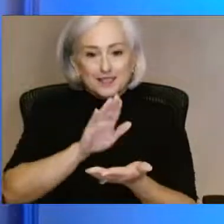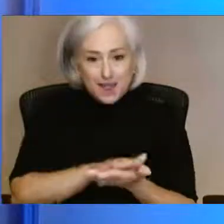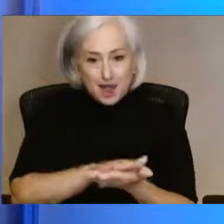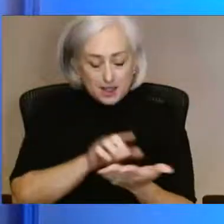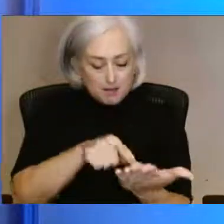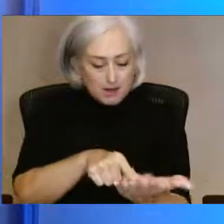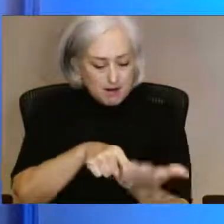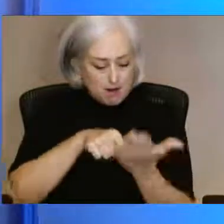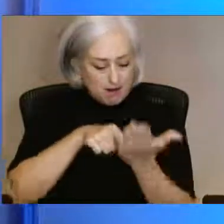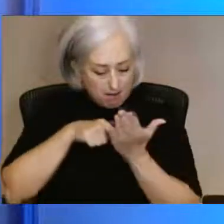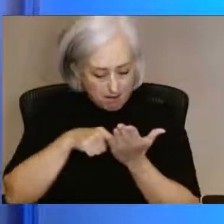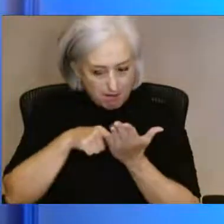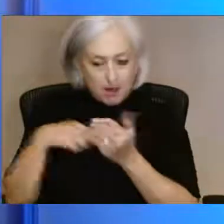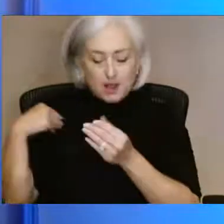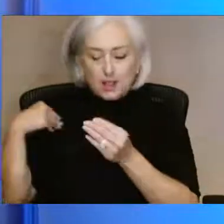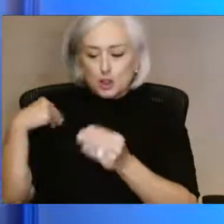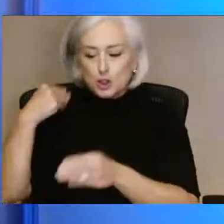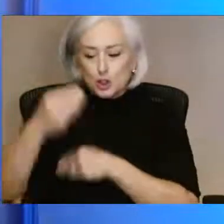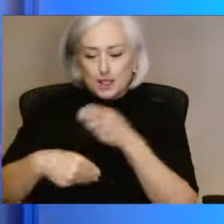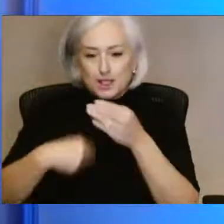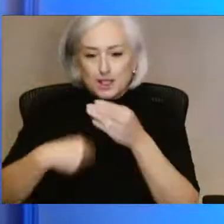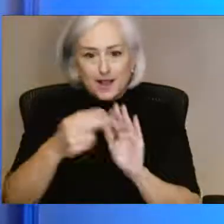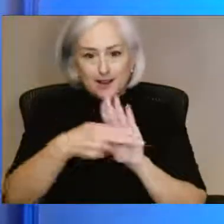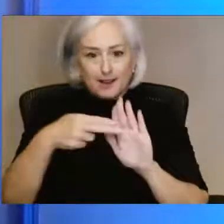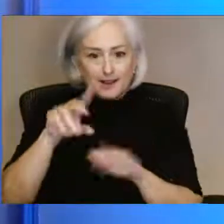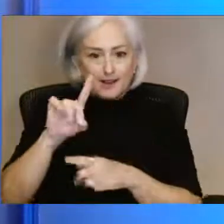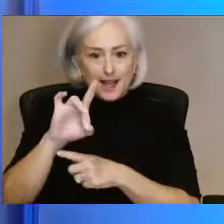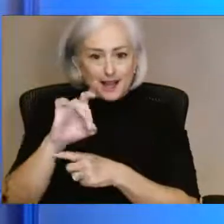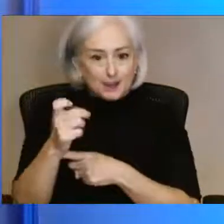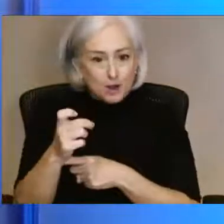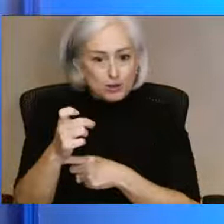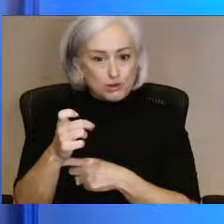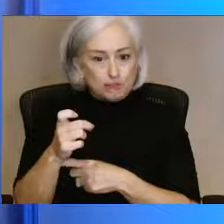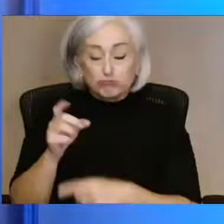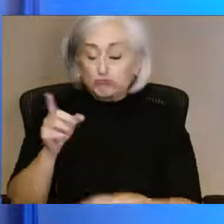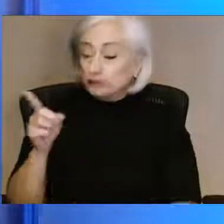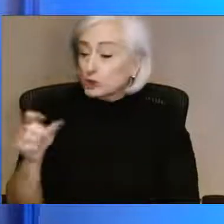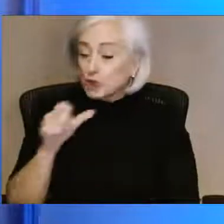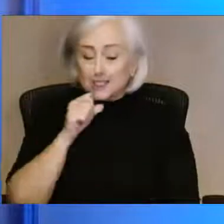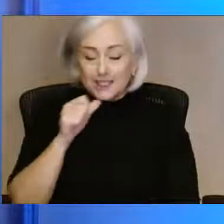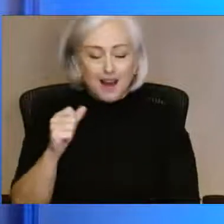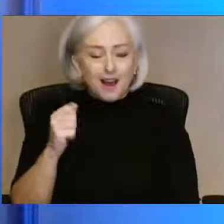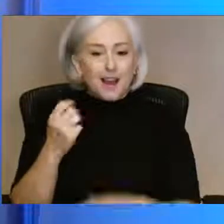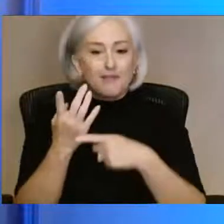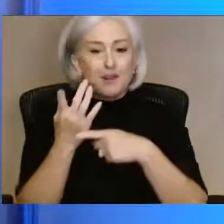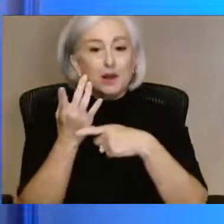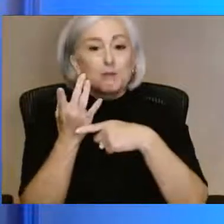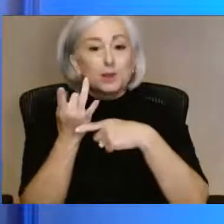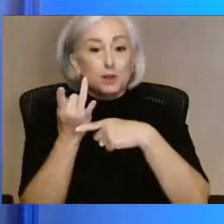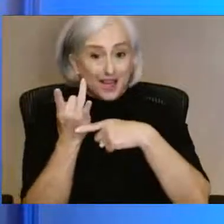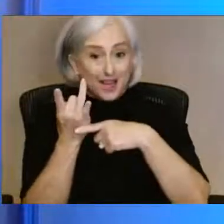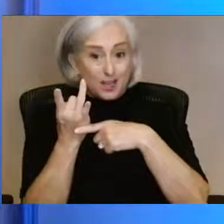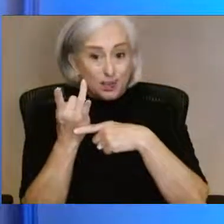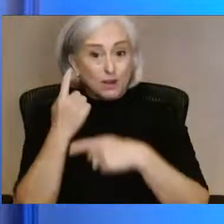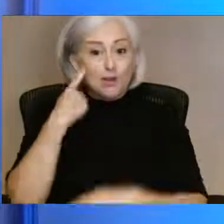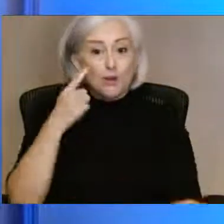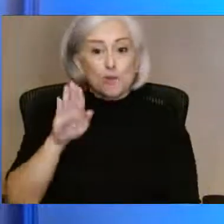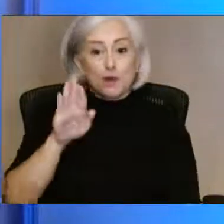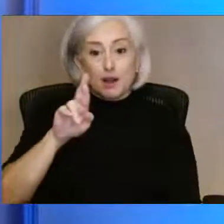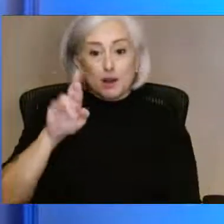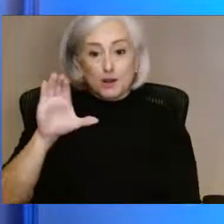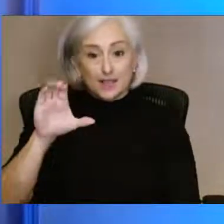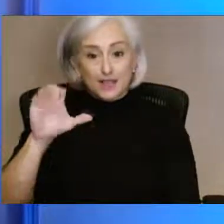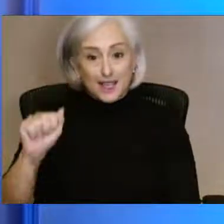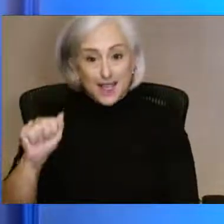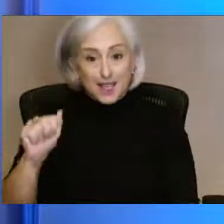diagnosis, and it turned out she didn't have these BRCA mutations, and so we don't really know what the genetic origin of her cancer was, and